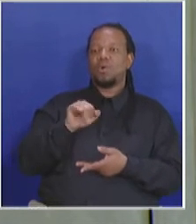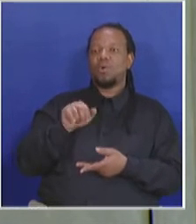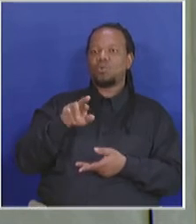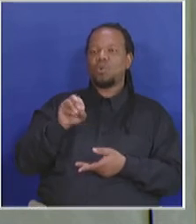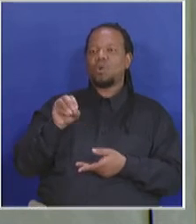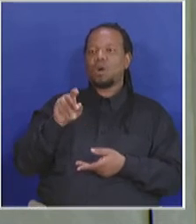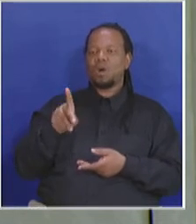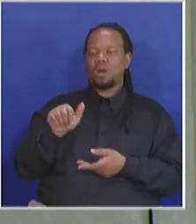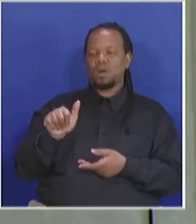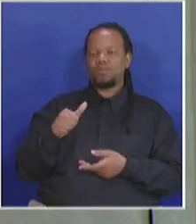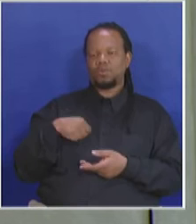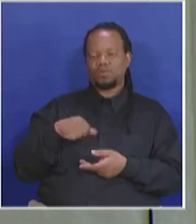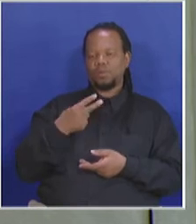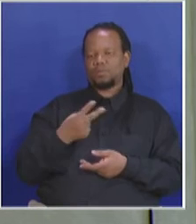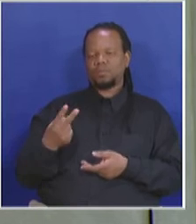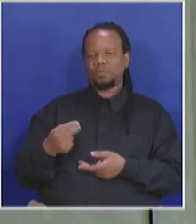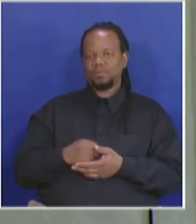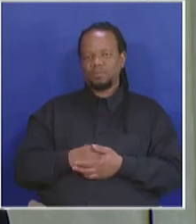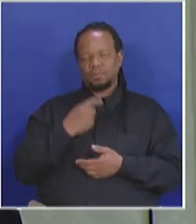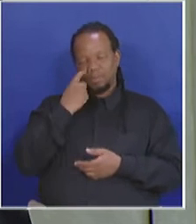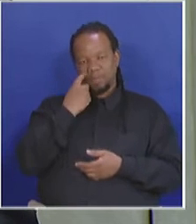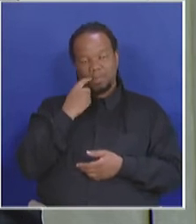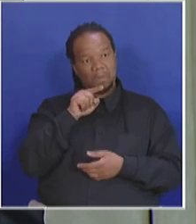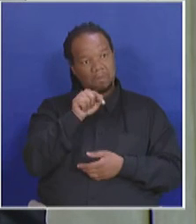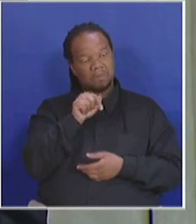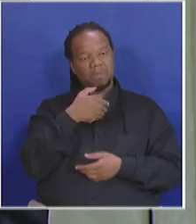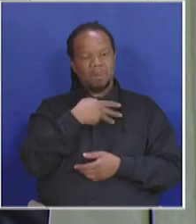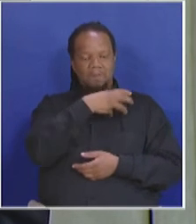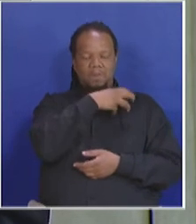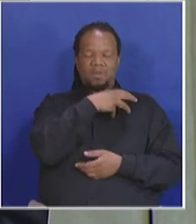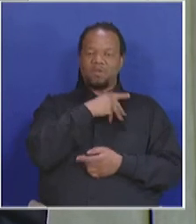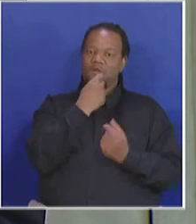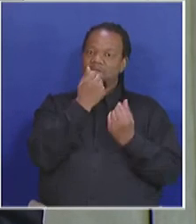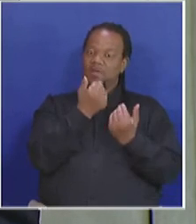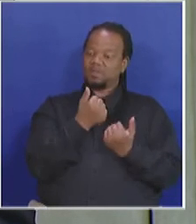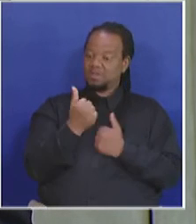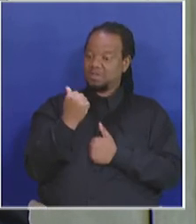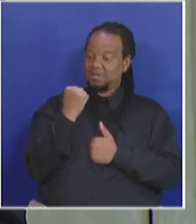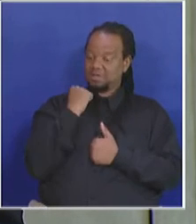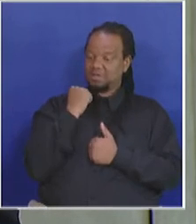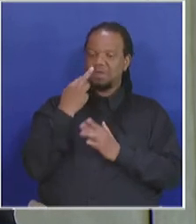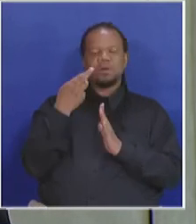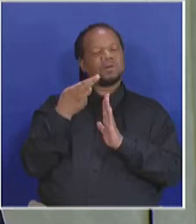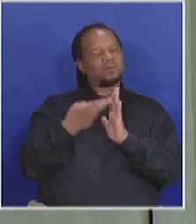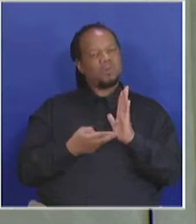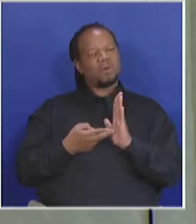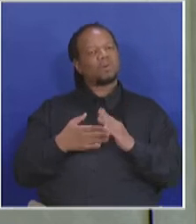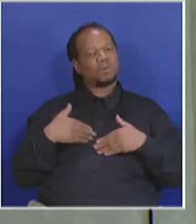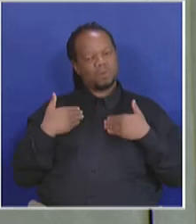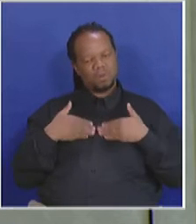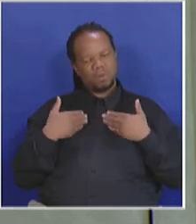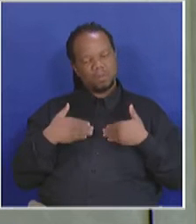we are pleased that the Minister of Finance presented that report yesterday, and we are certain that in